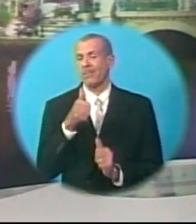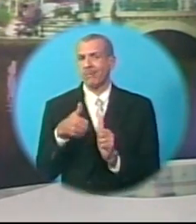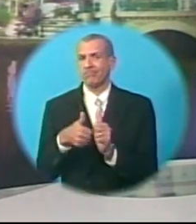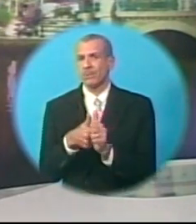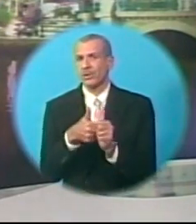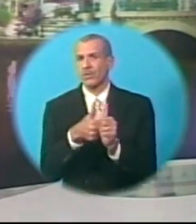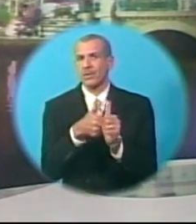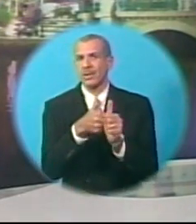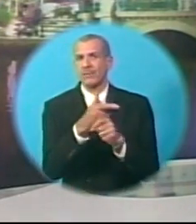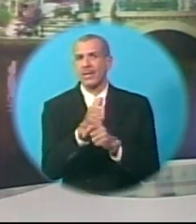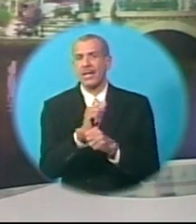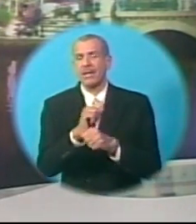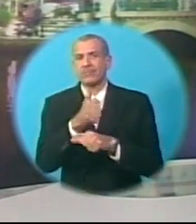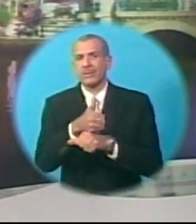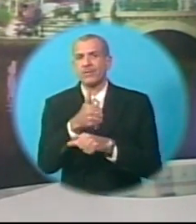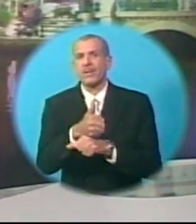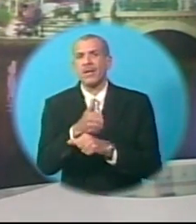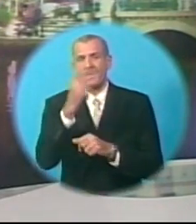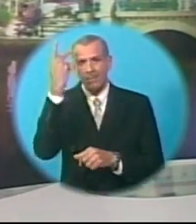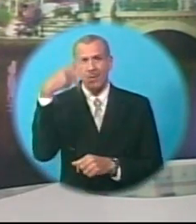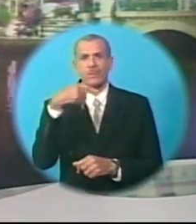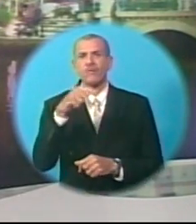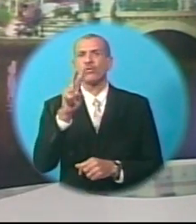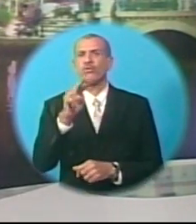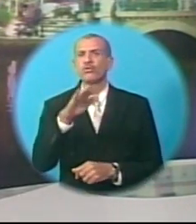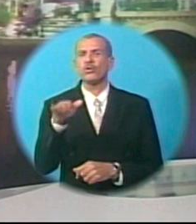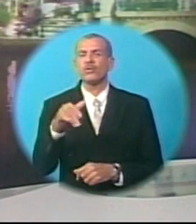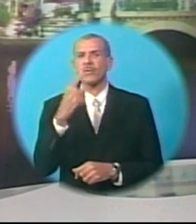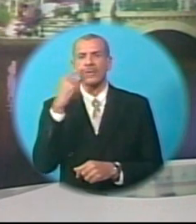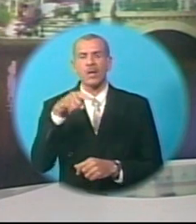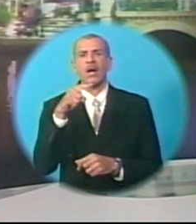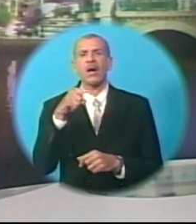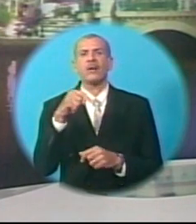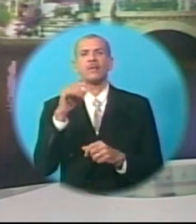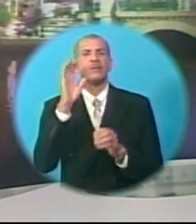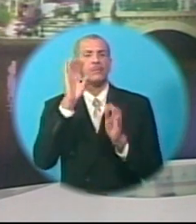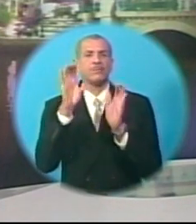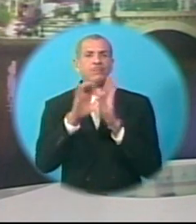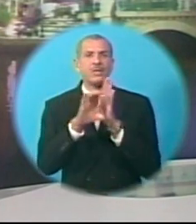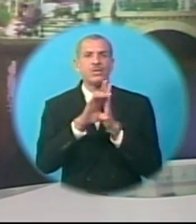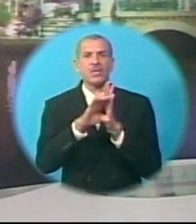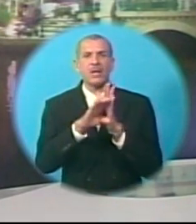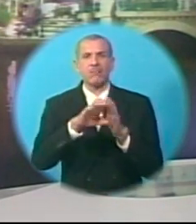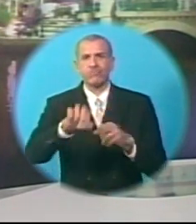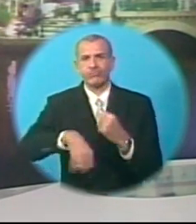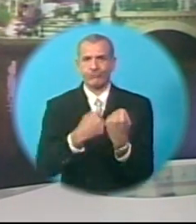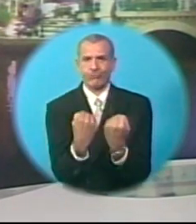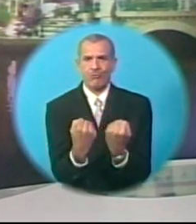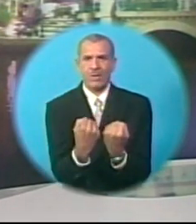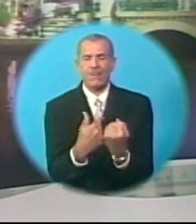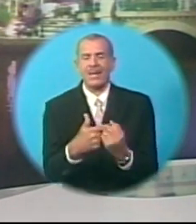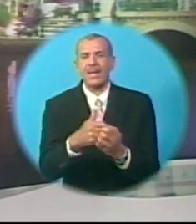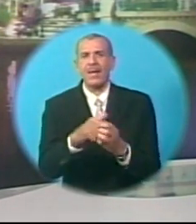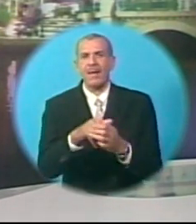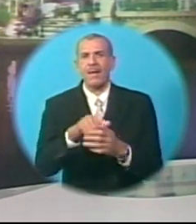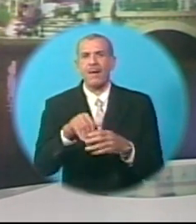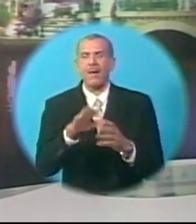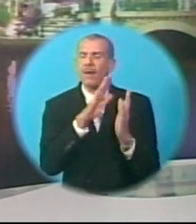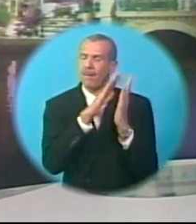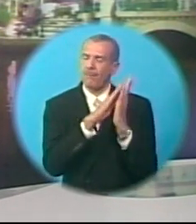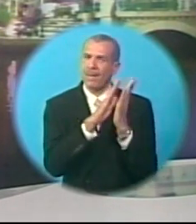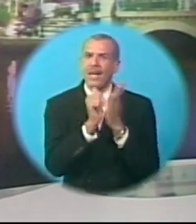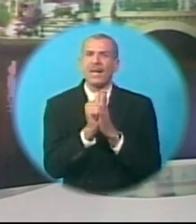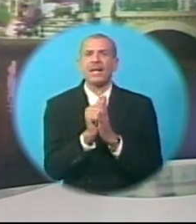any charges against the parents of the 2 children who were captured in a photograph bound in a bed. According to Acting Police Public